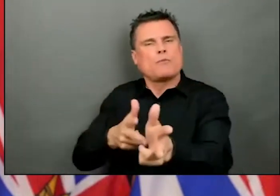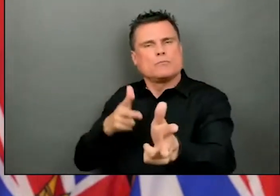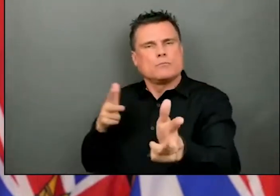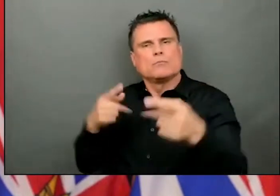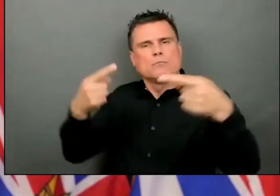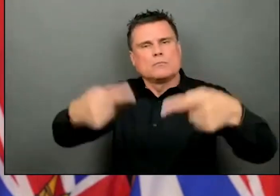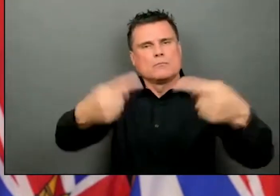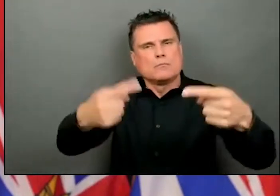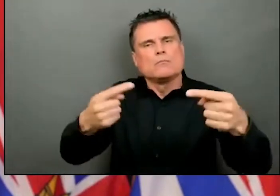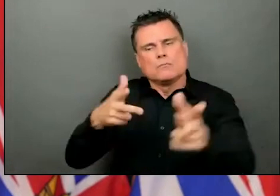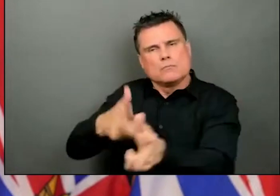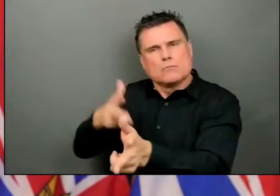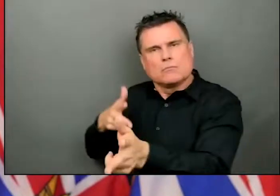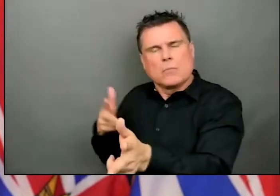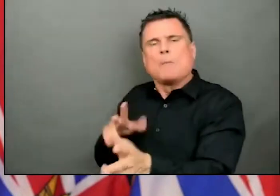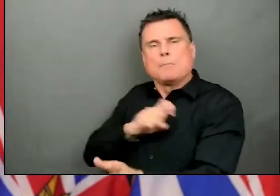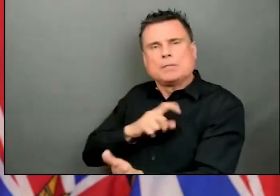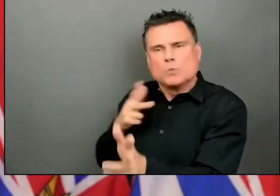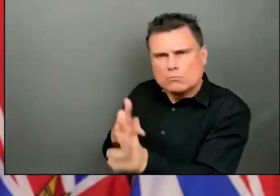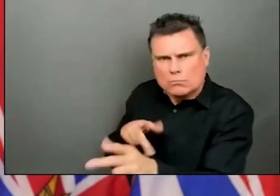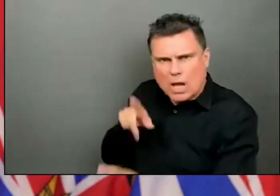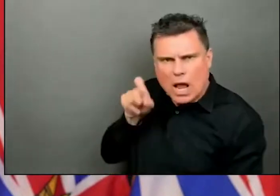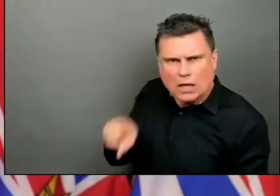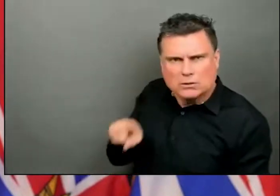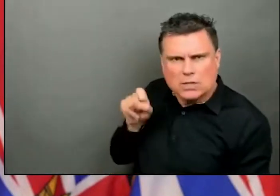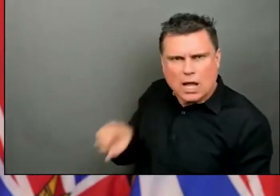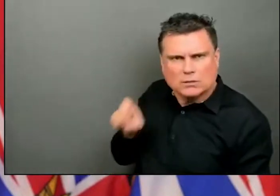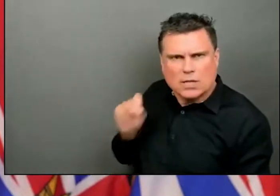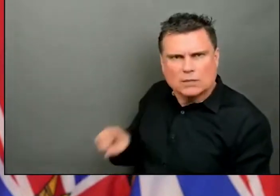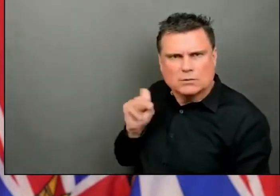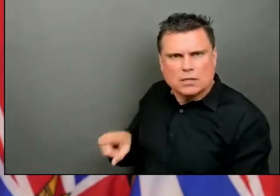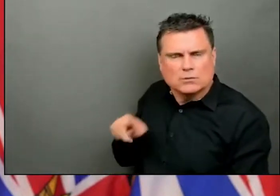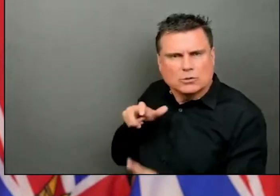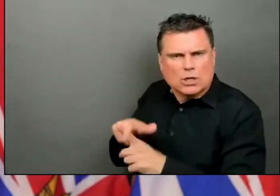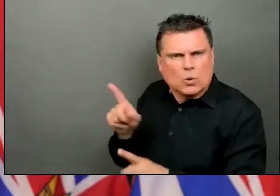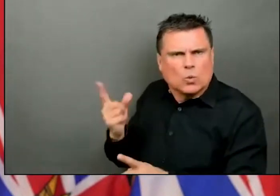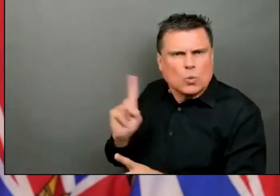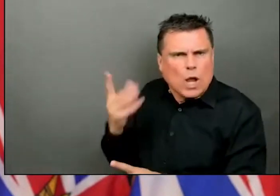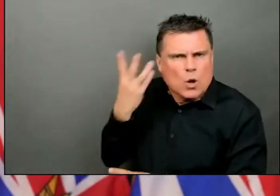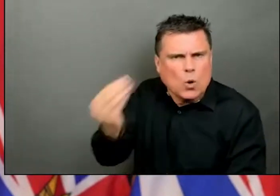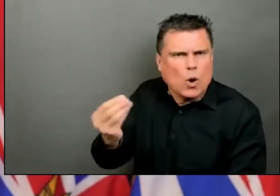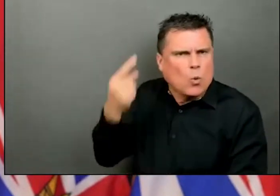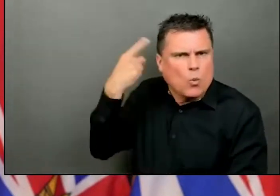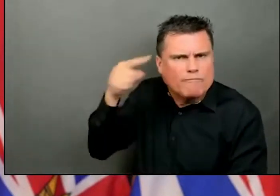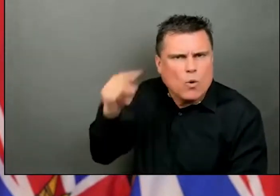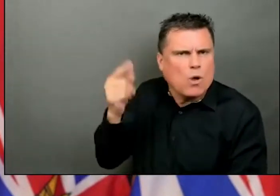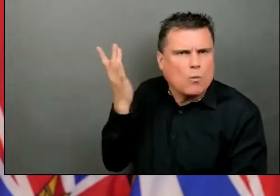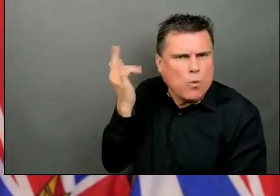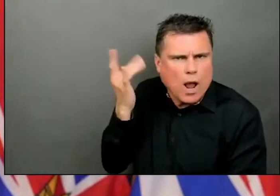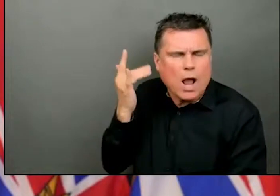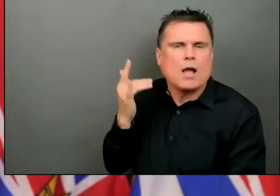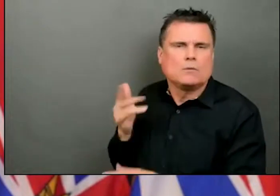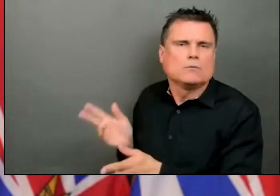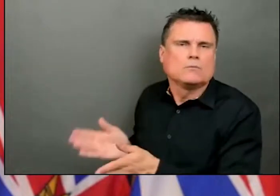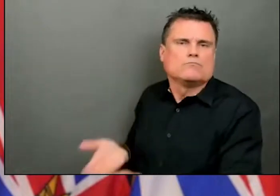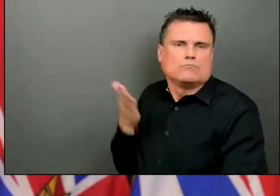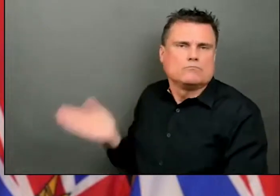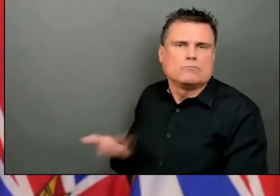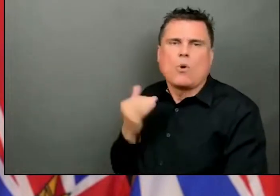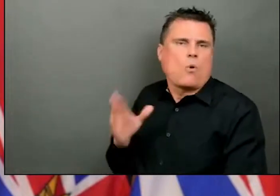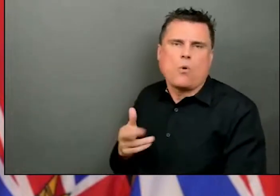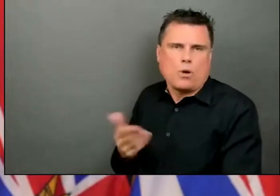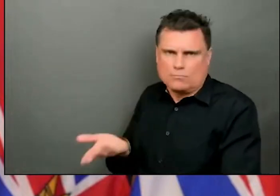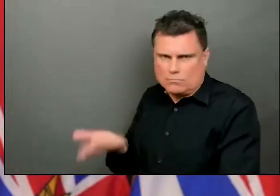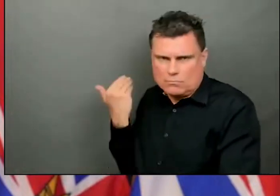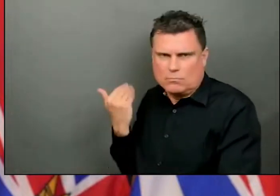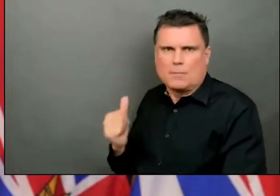your area on non-essential business. Justine, do you have a follow-up? Yeah, can you elaborate on what the consequences would